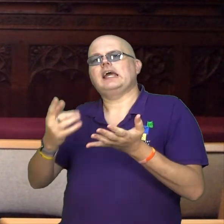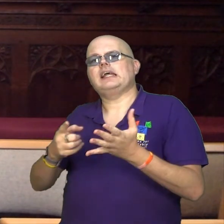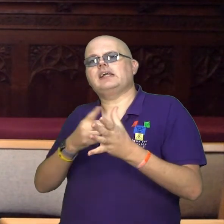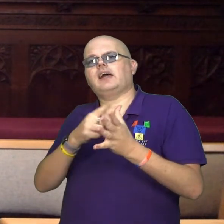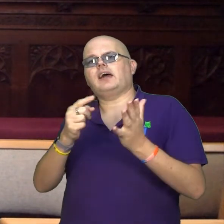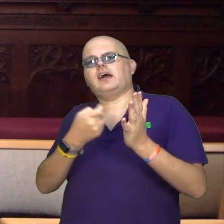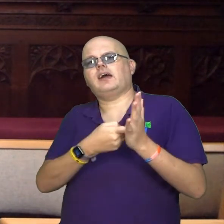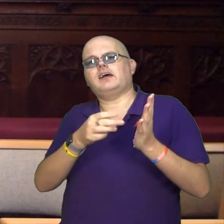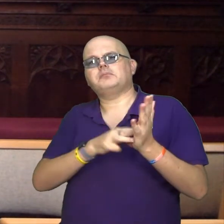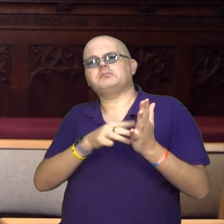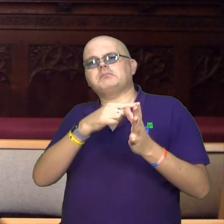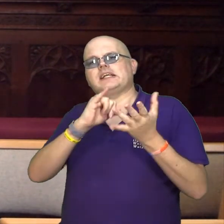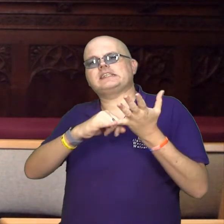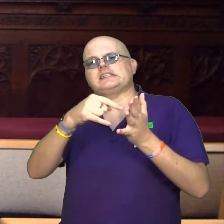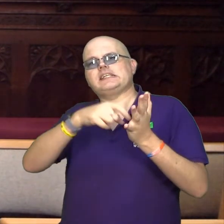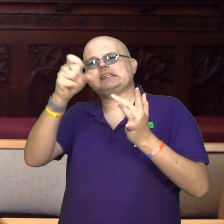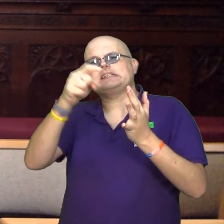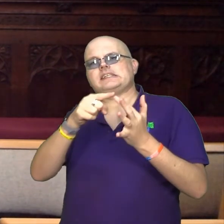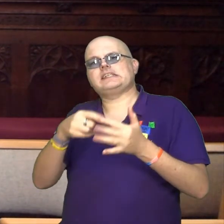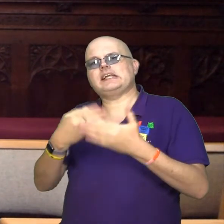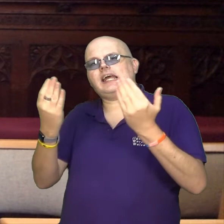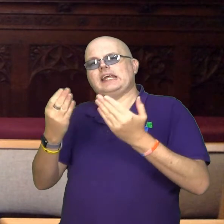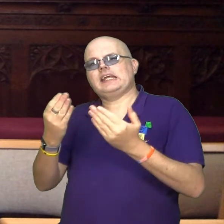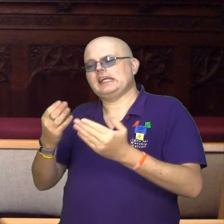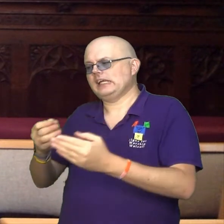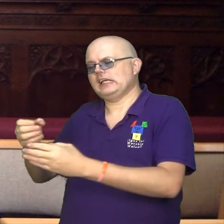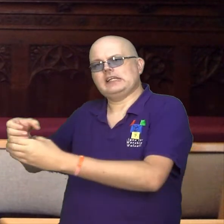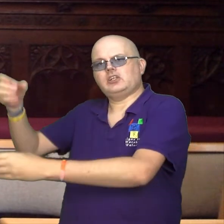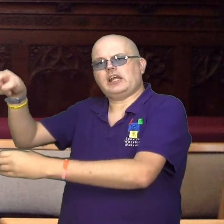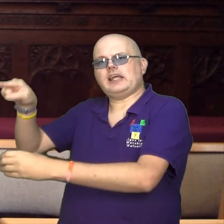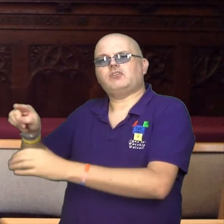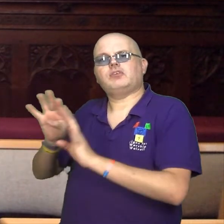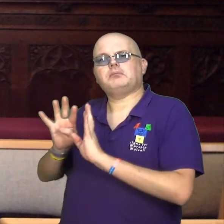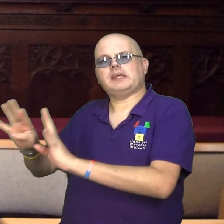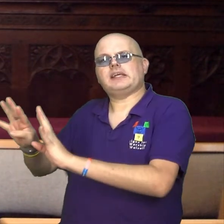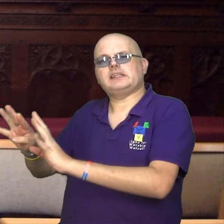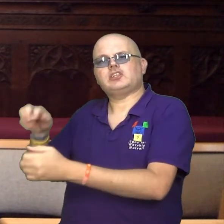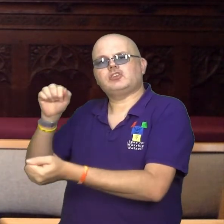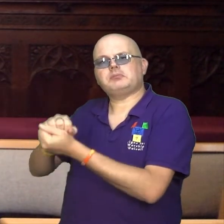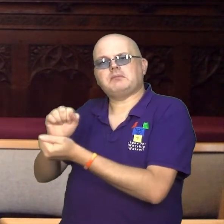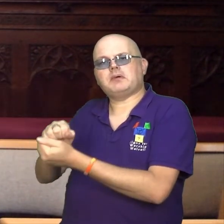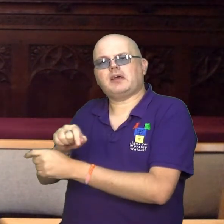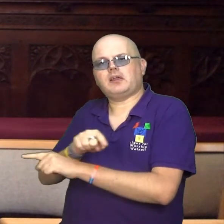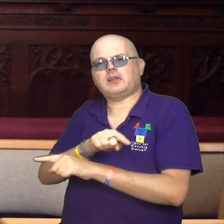Day, to remember those who have given their lives in conflict,